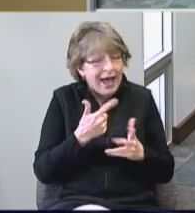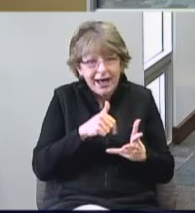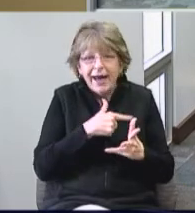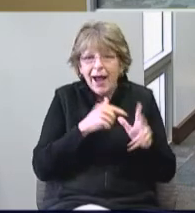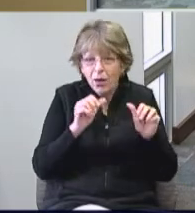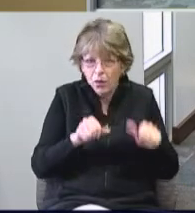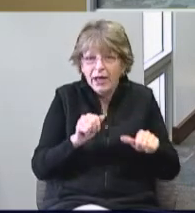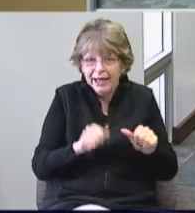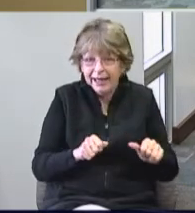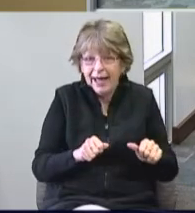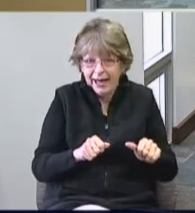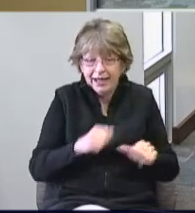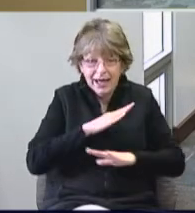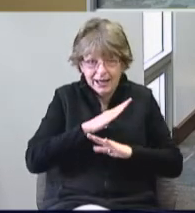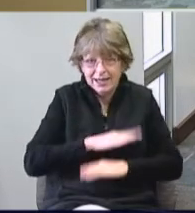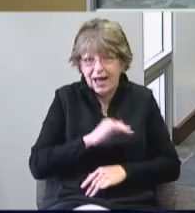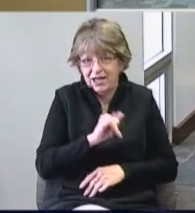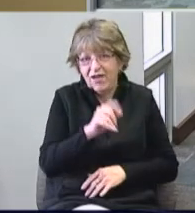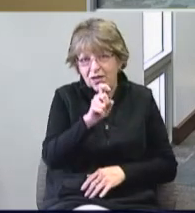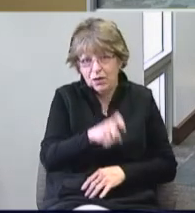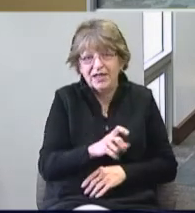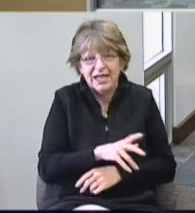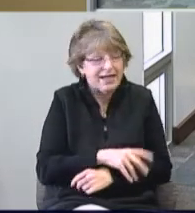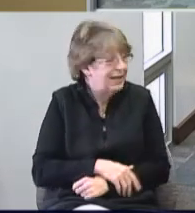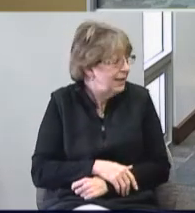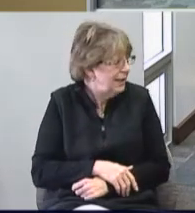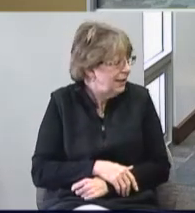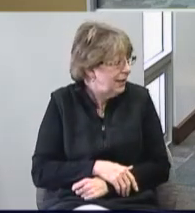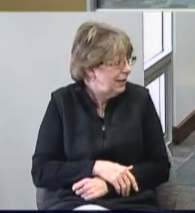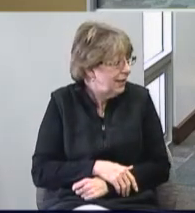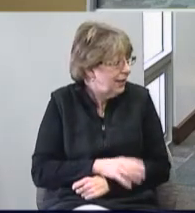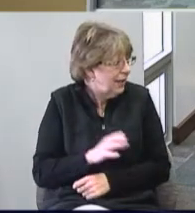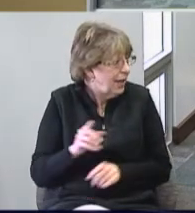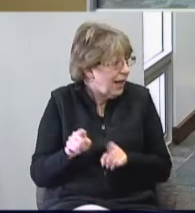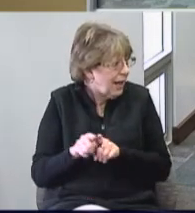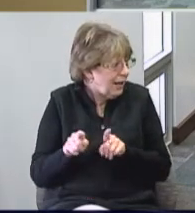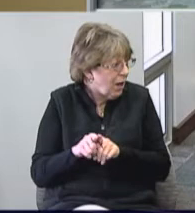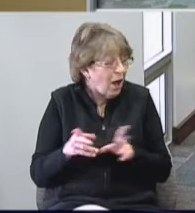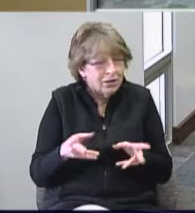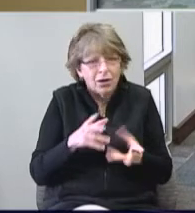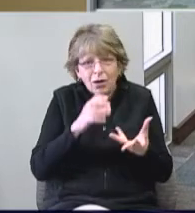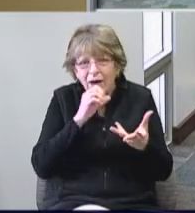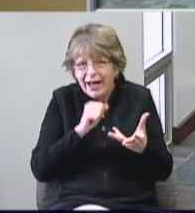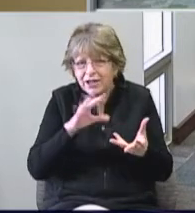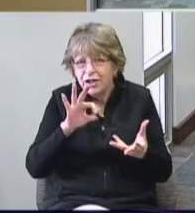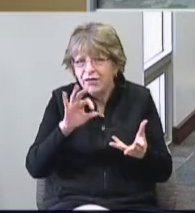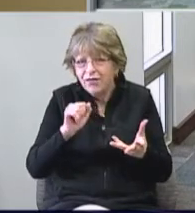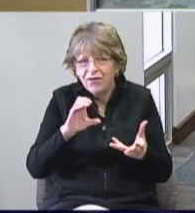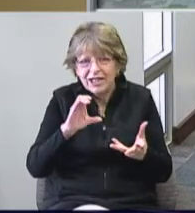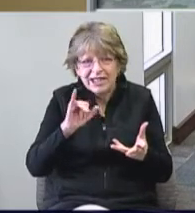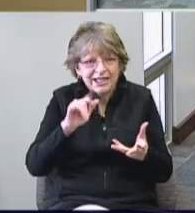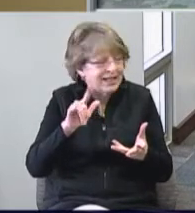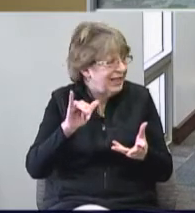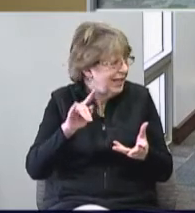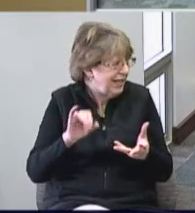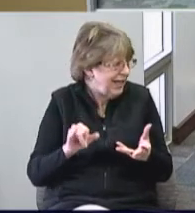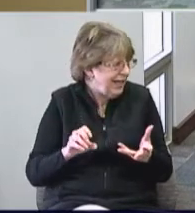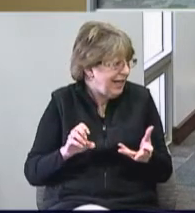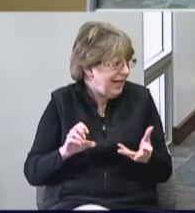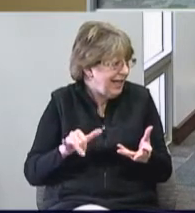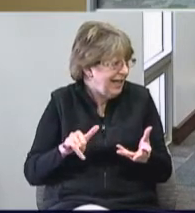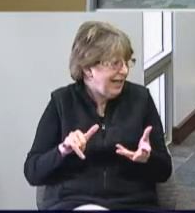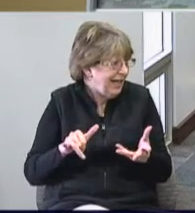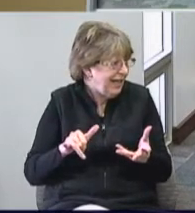into the CIP. Excellent. And again, to your point about aging facilities, the chlorination system we're looking